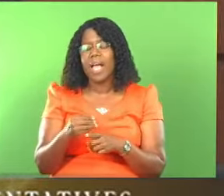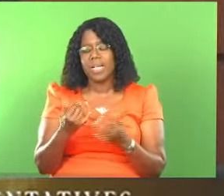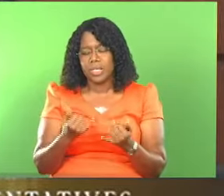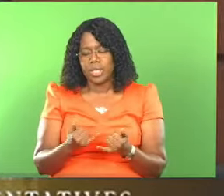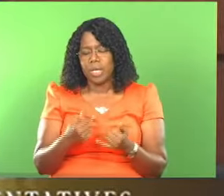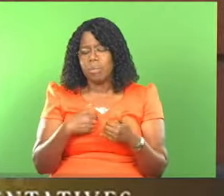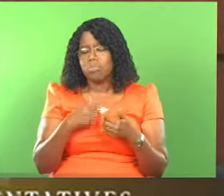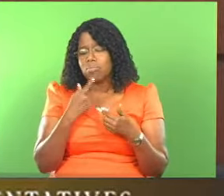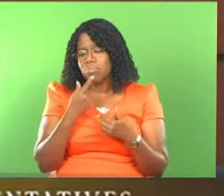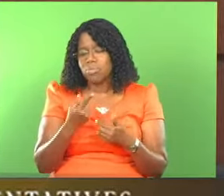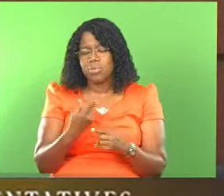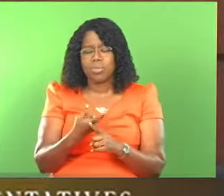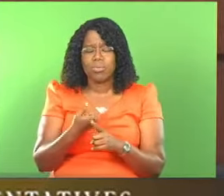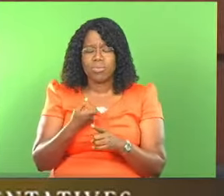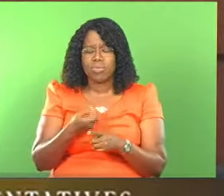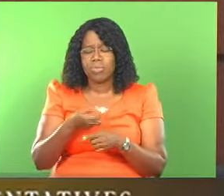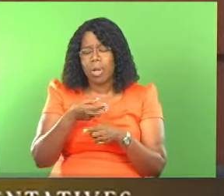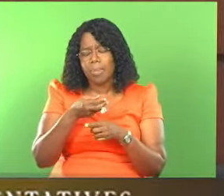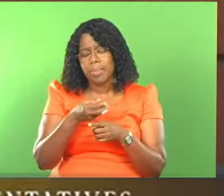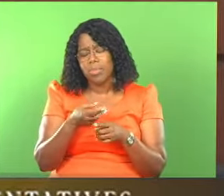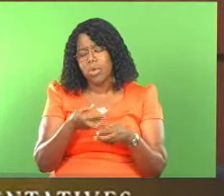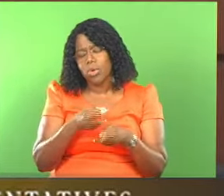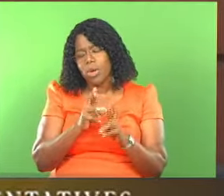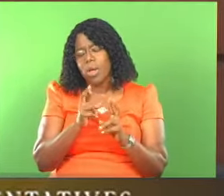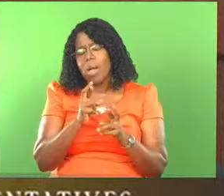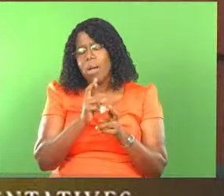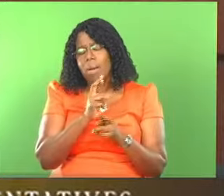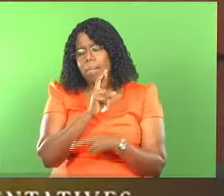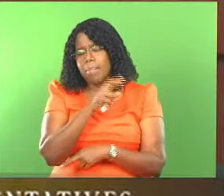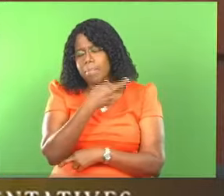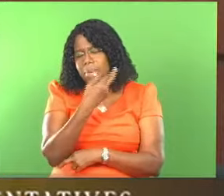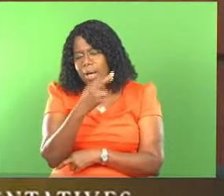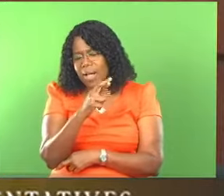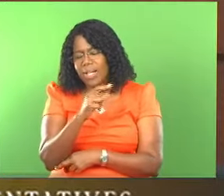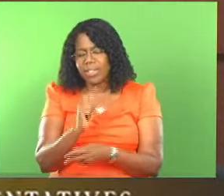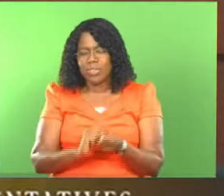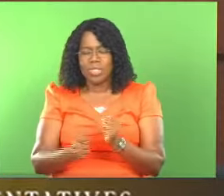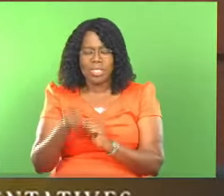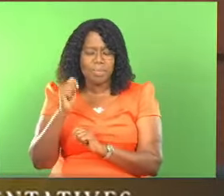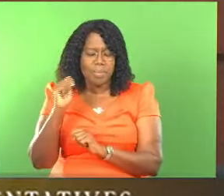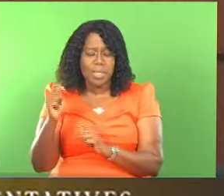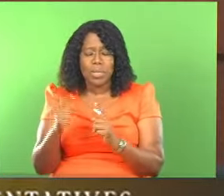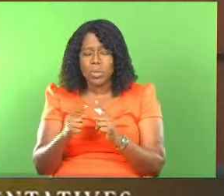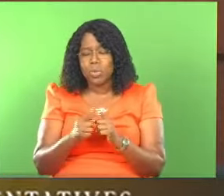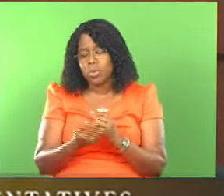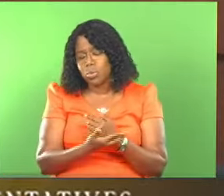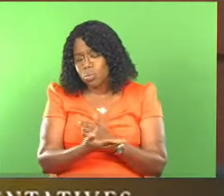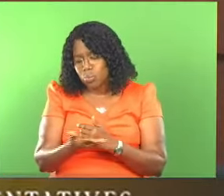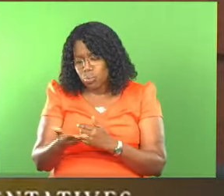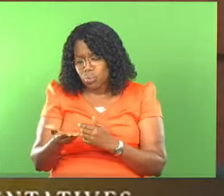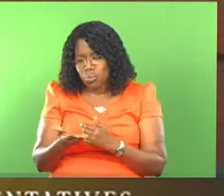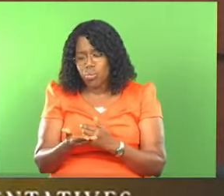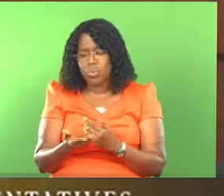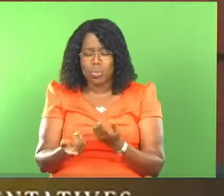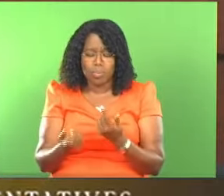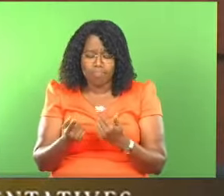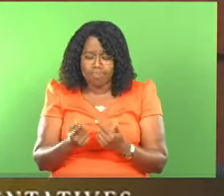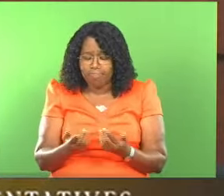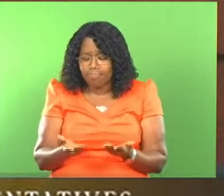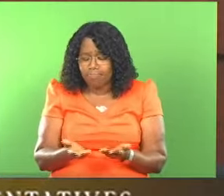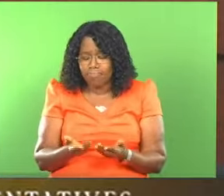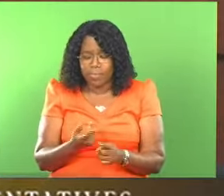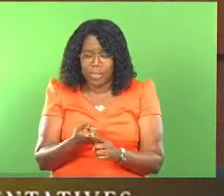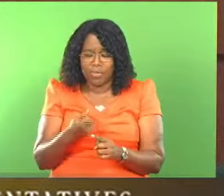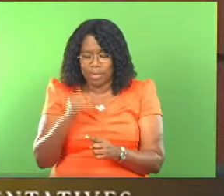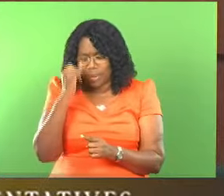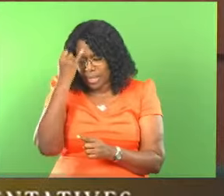Tobago, honorable members of Parliament, esteemed members of the delegations, our very distinguished guests,